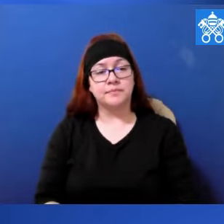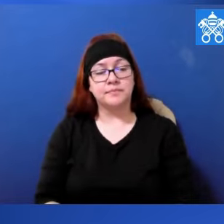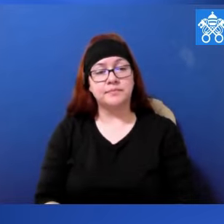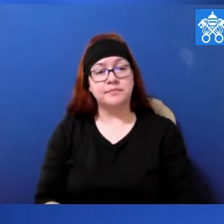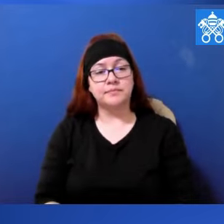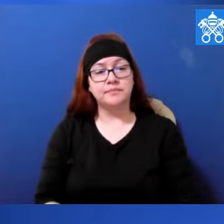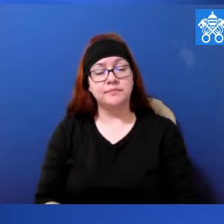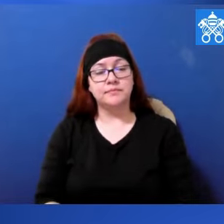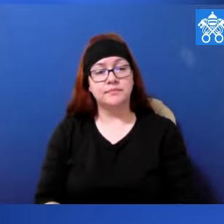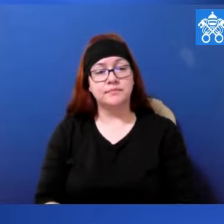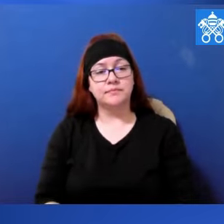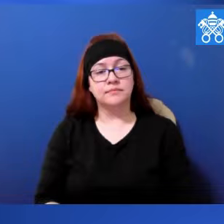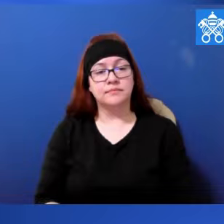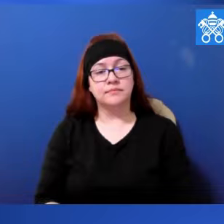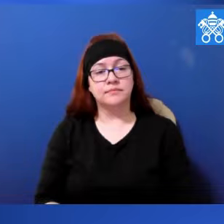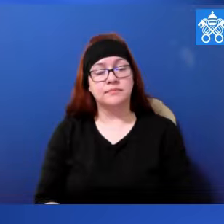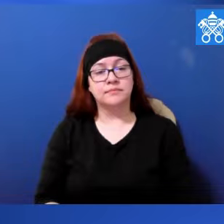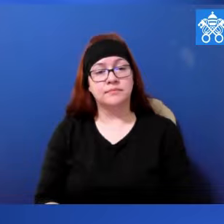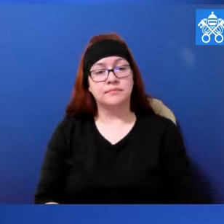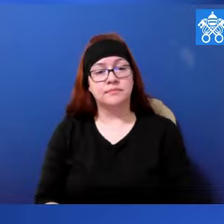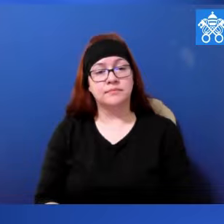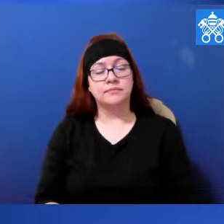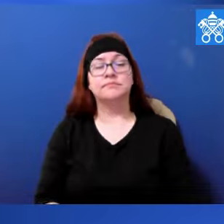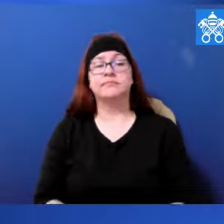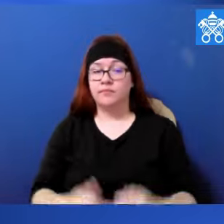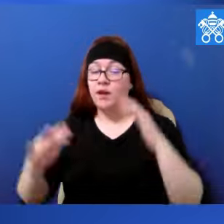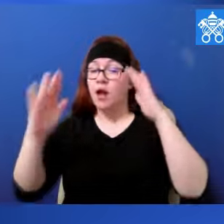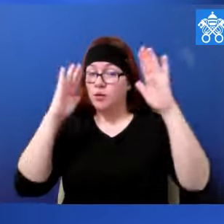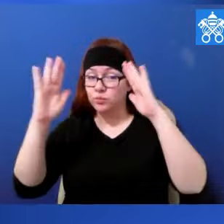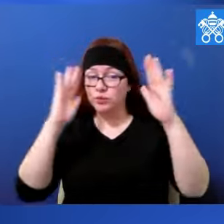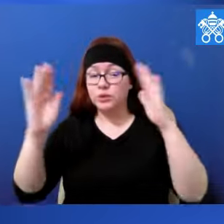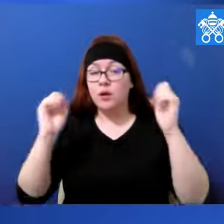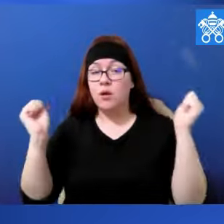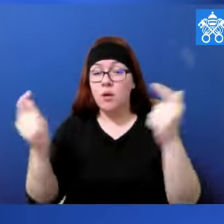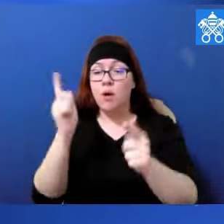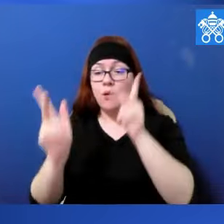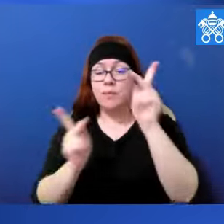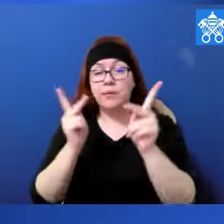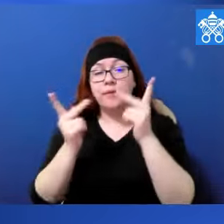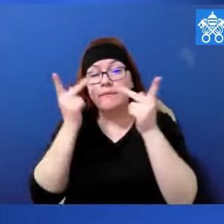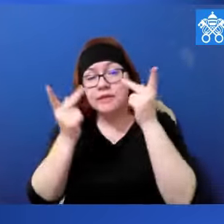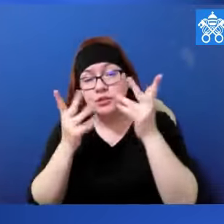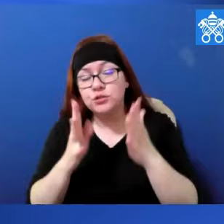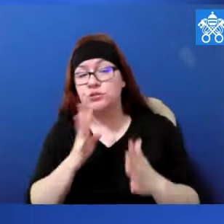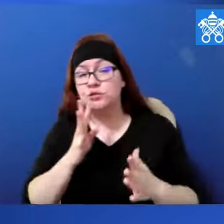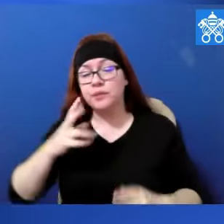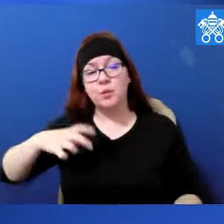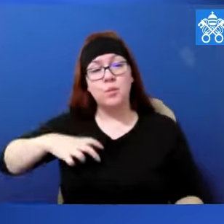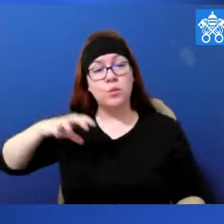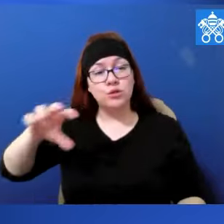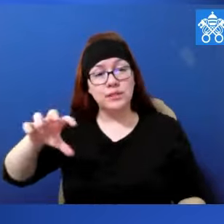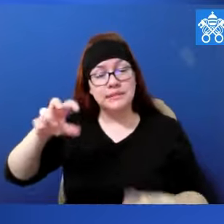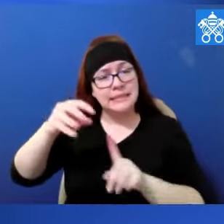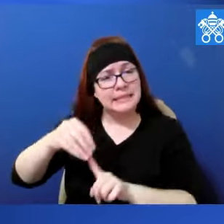Eis a tradução das suas palavras. Saúdo cordialmente. I cordially greet the Portuguese speaking